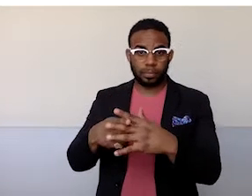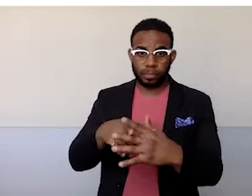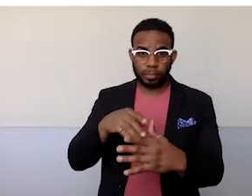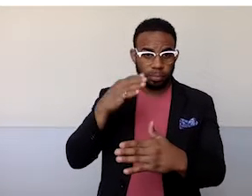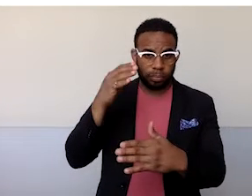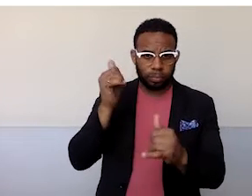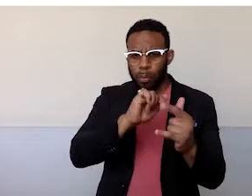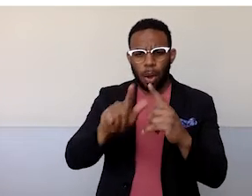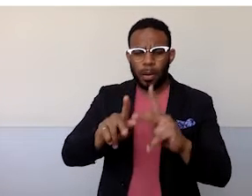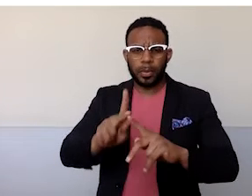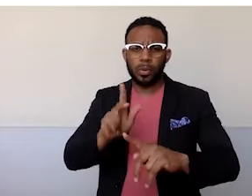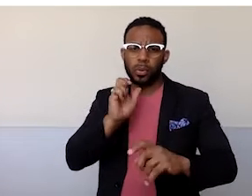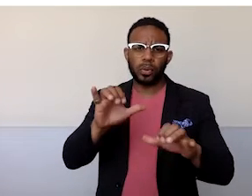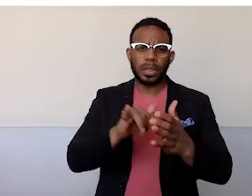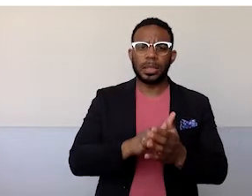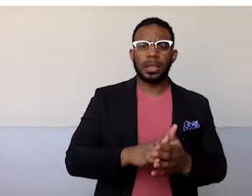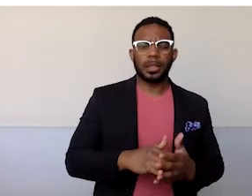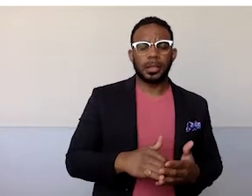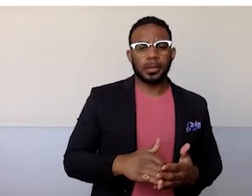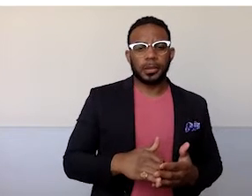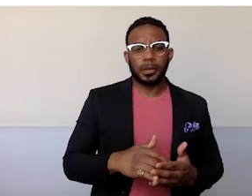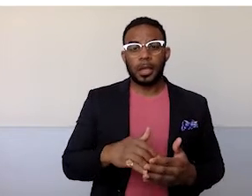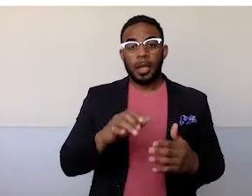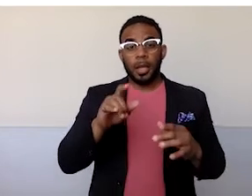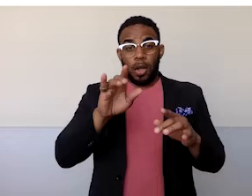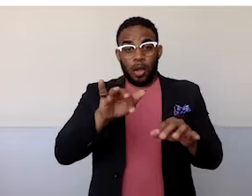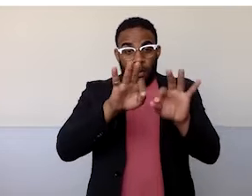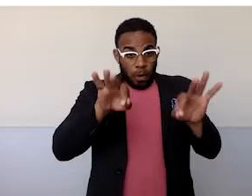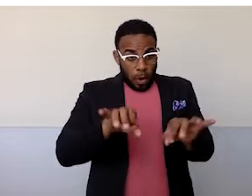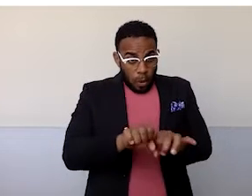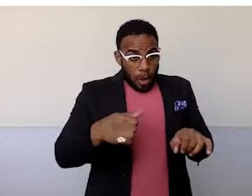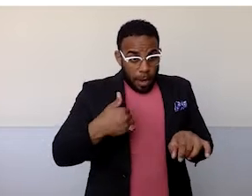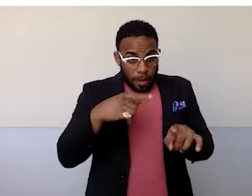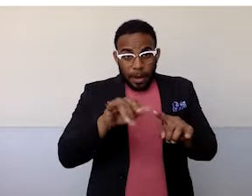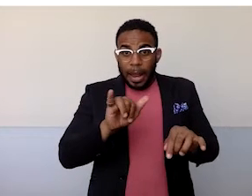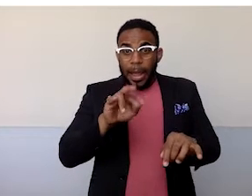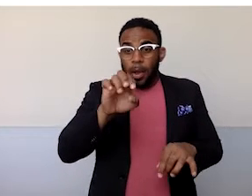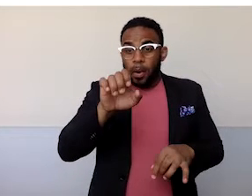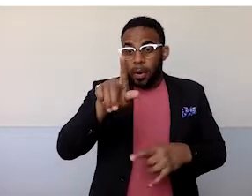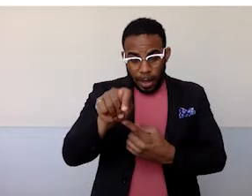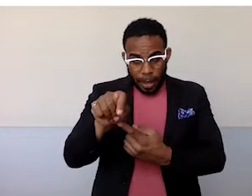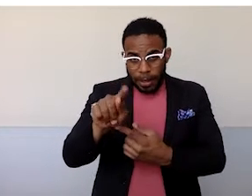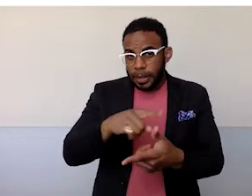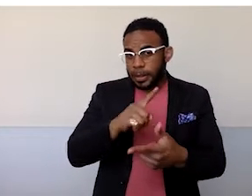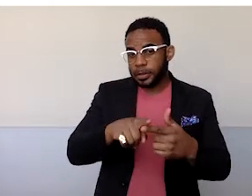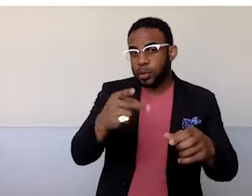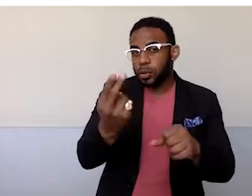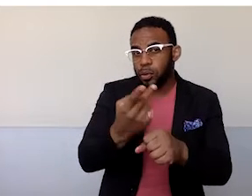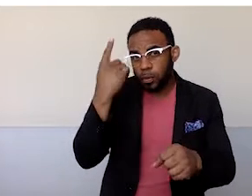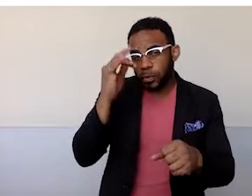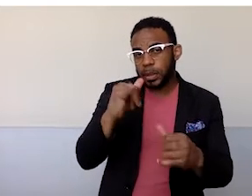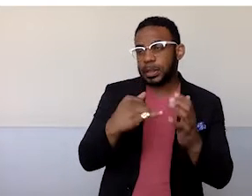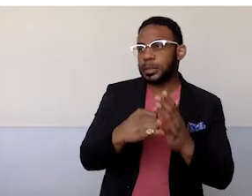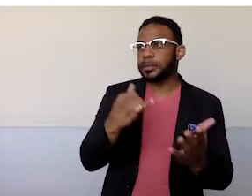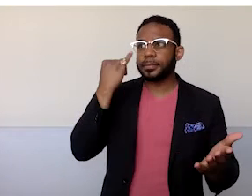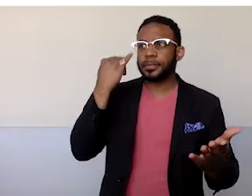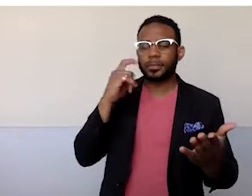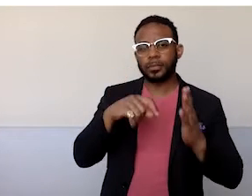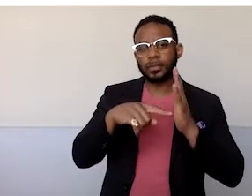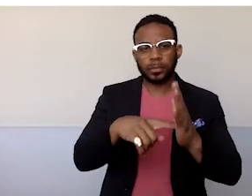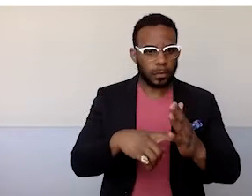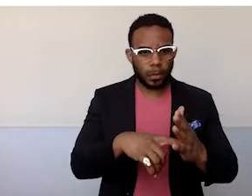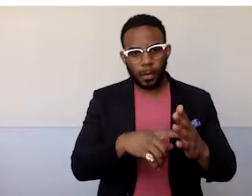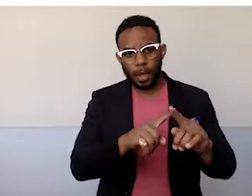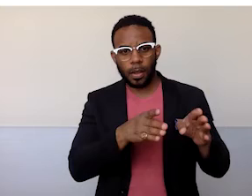that. So you're conversant with frameworks. And so you have your front-end frameworks like React. And then you build, for instance, a shopping